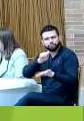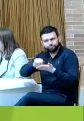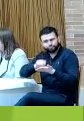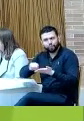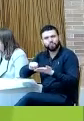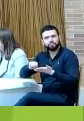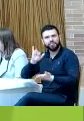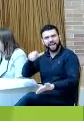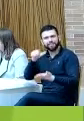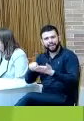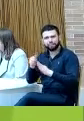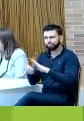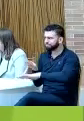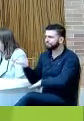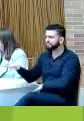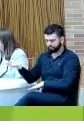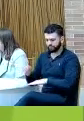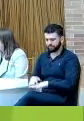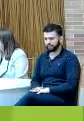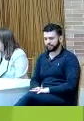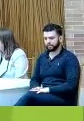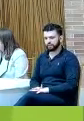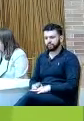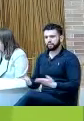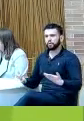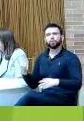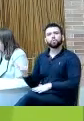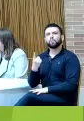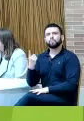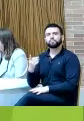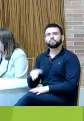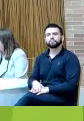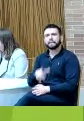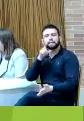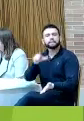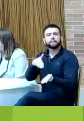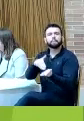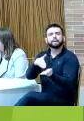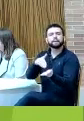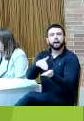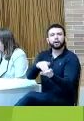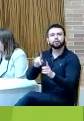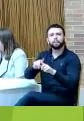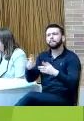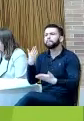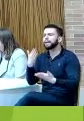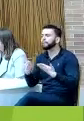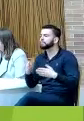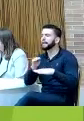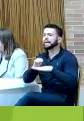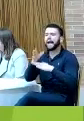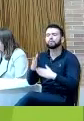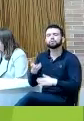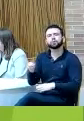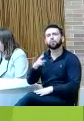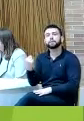letter um has sufficient knowledge as to the disabling conditions of the person um and can certify